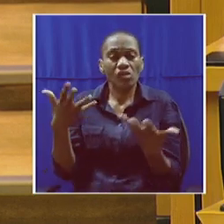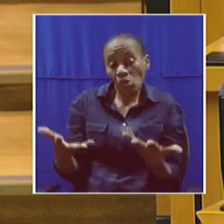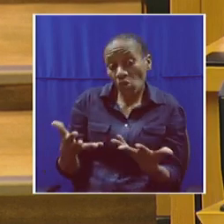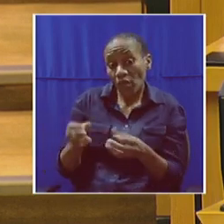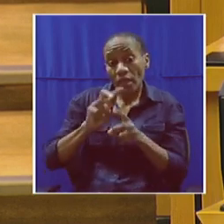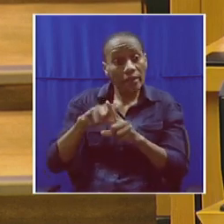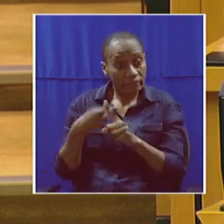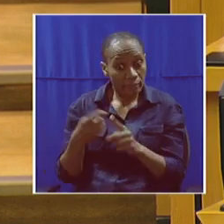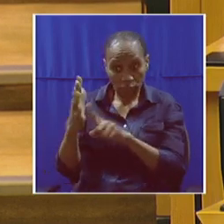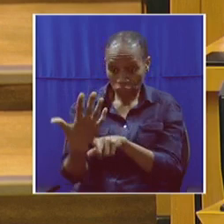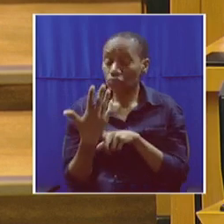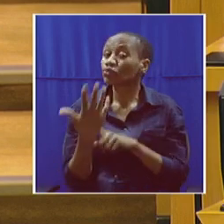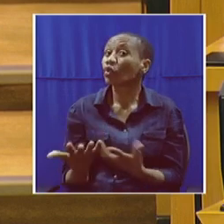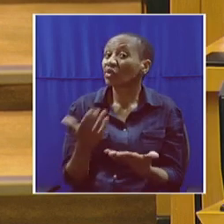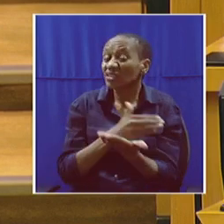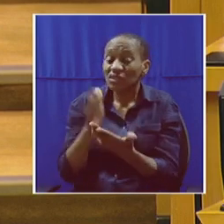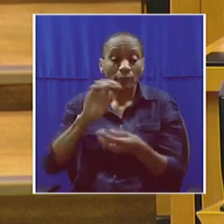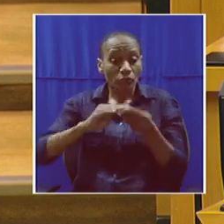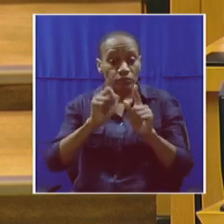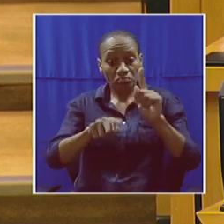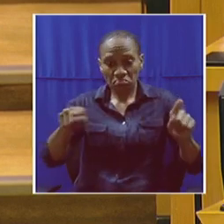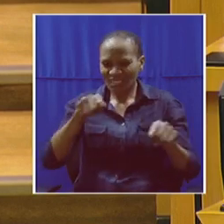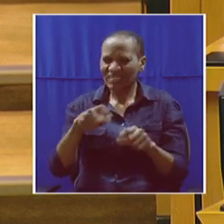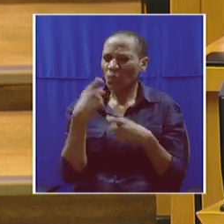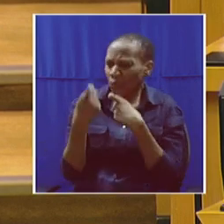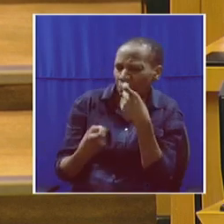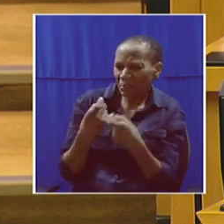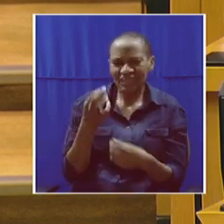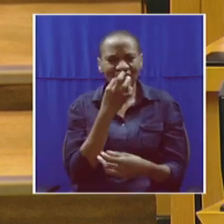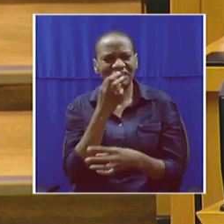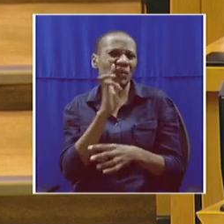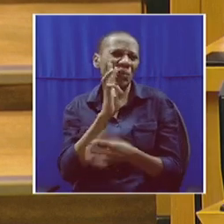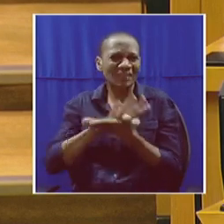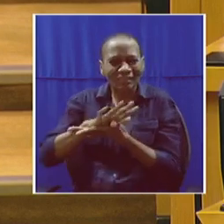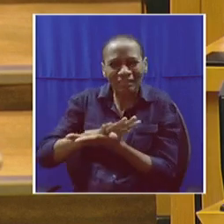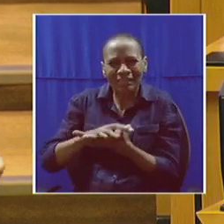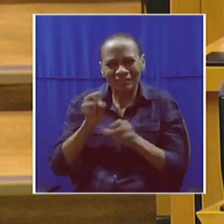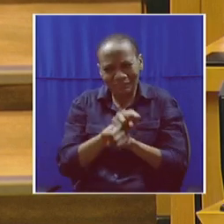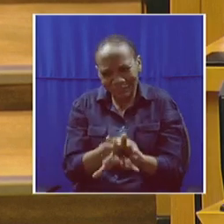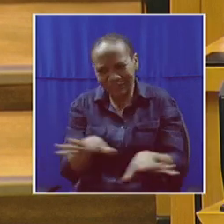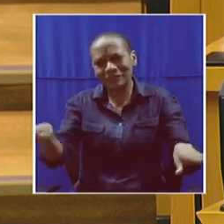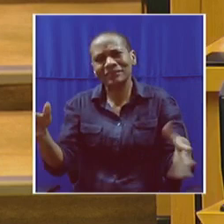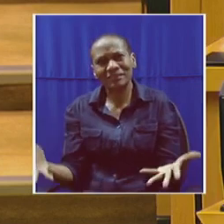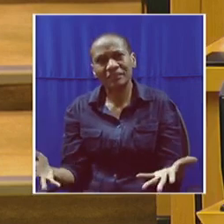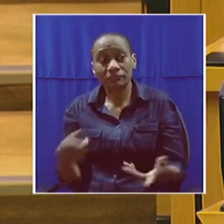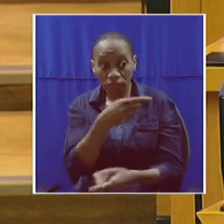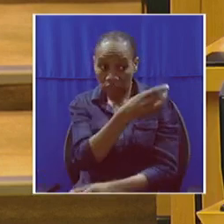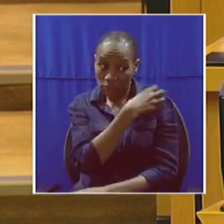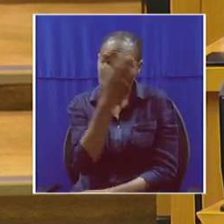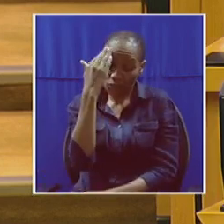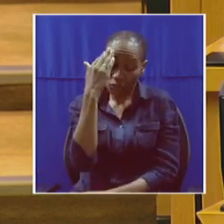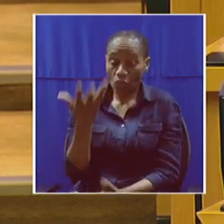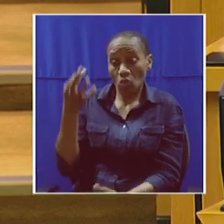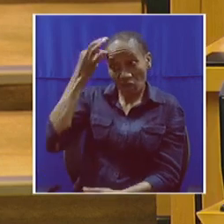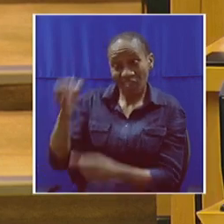example where communities from that area complained about the chemicals that were going into the stream and as as you know honorable Minister as